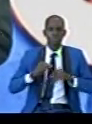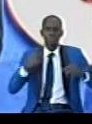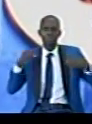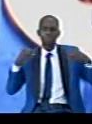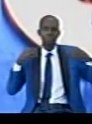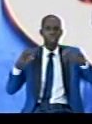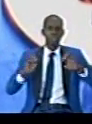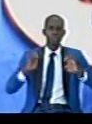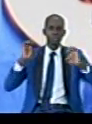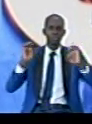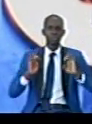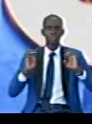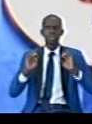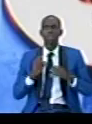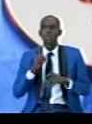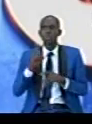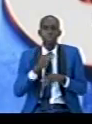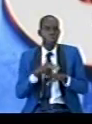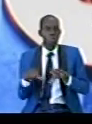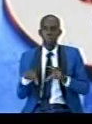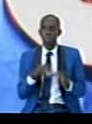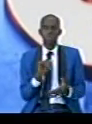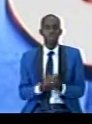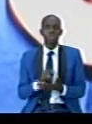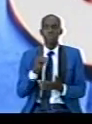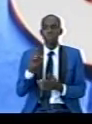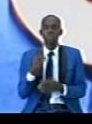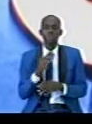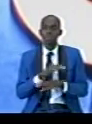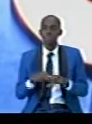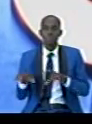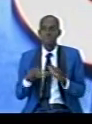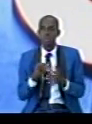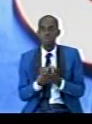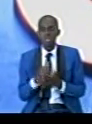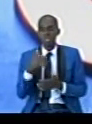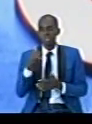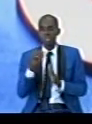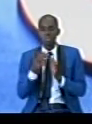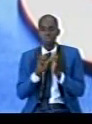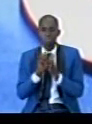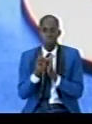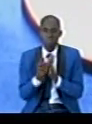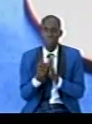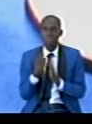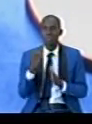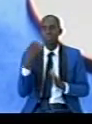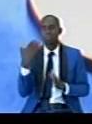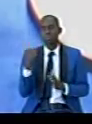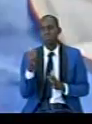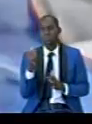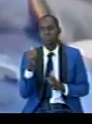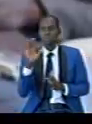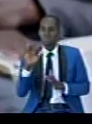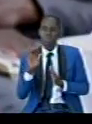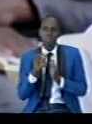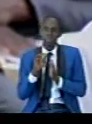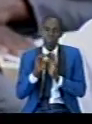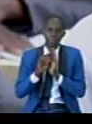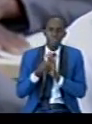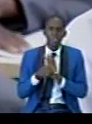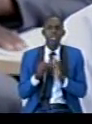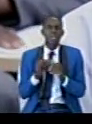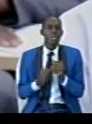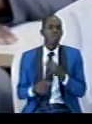And you don't do that. You don't exercise yourself 10 minutes and 5 minutes or 15 minutes every day, and then when